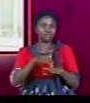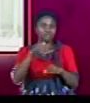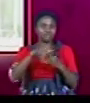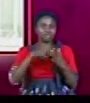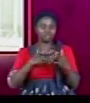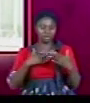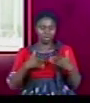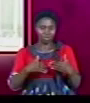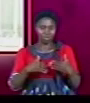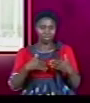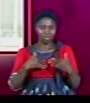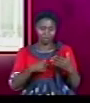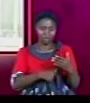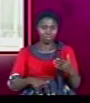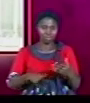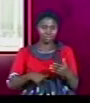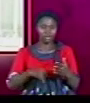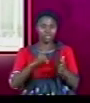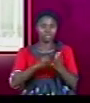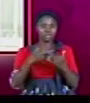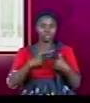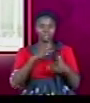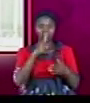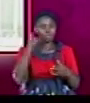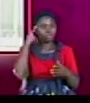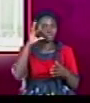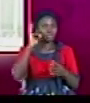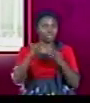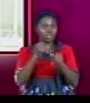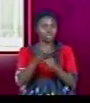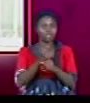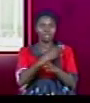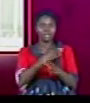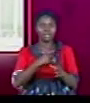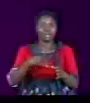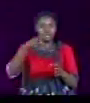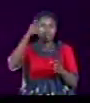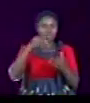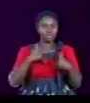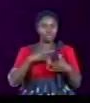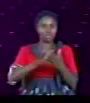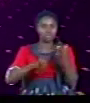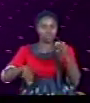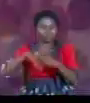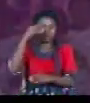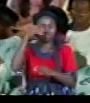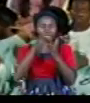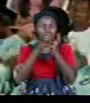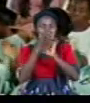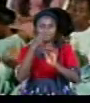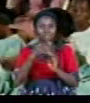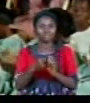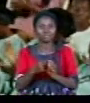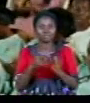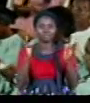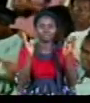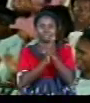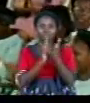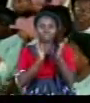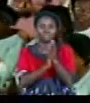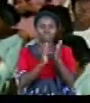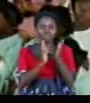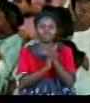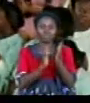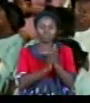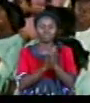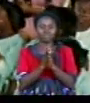9 years, but God has taken away umbilical hernia. Thank you. Put your hands together. It's back to